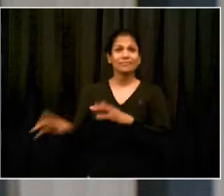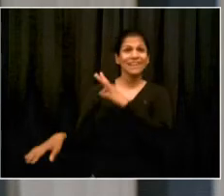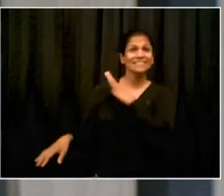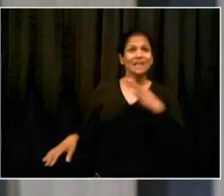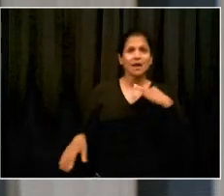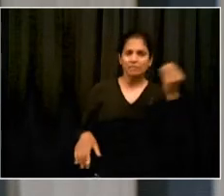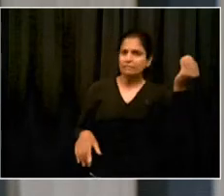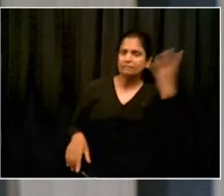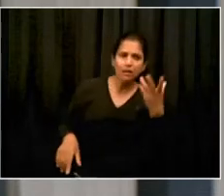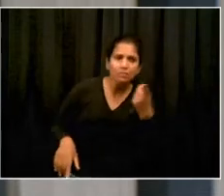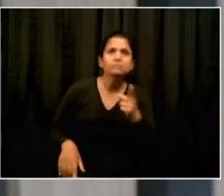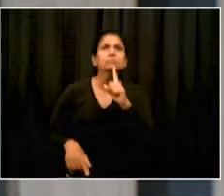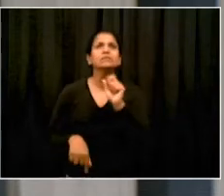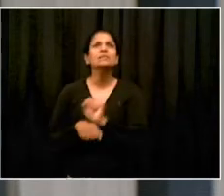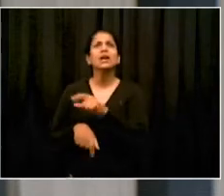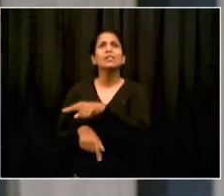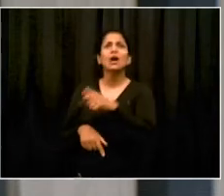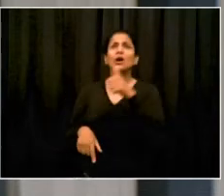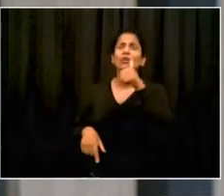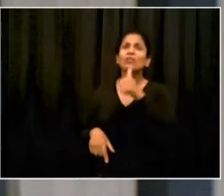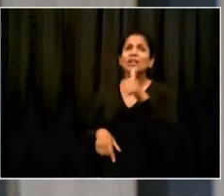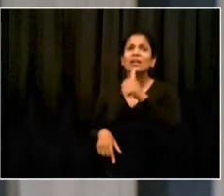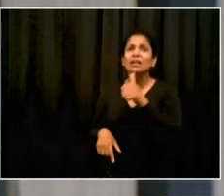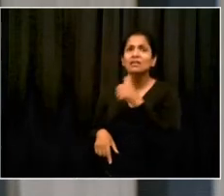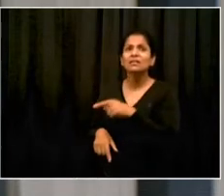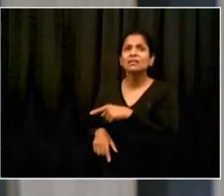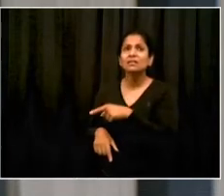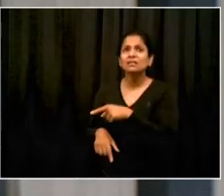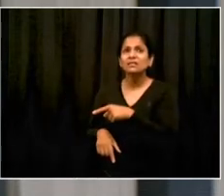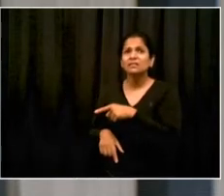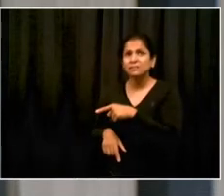they've been with us at the school. In fact, their mother